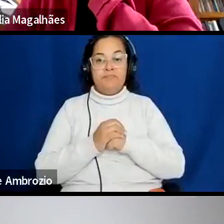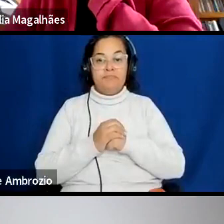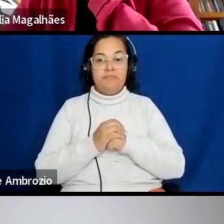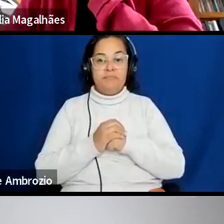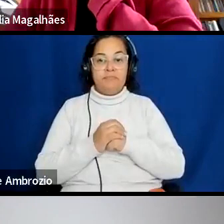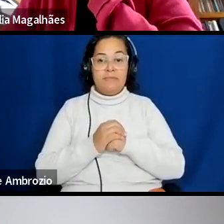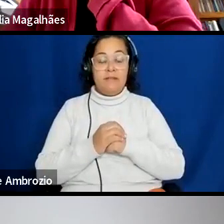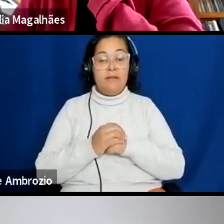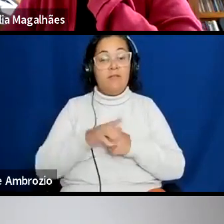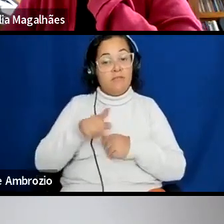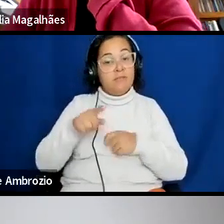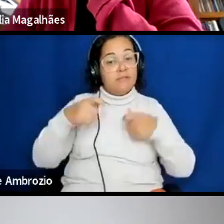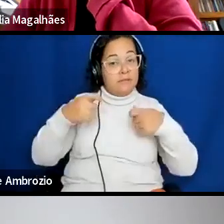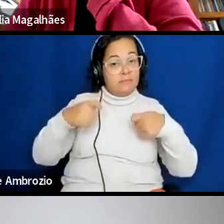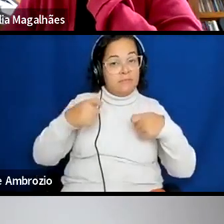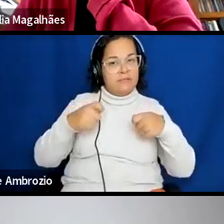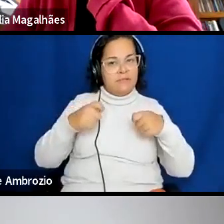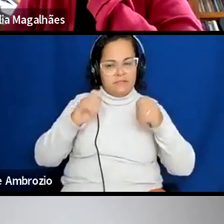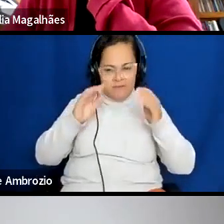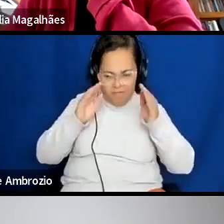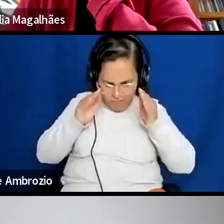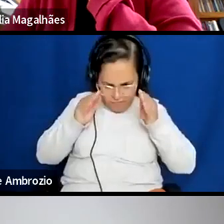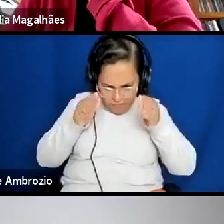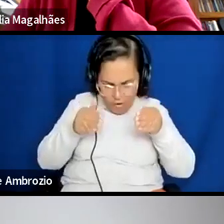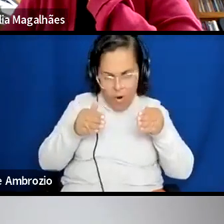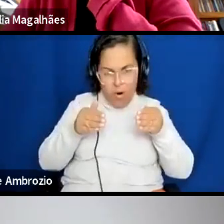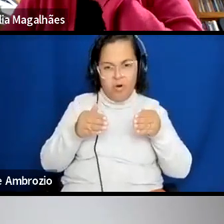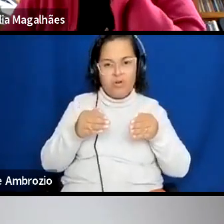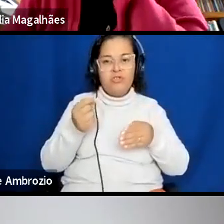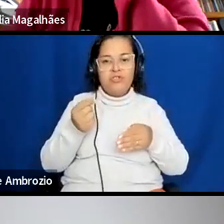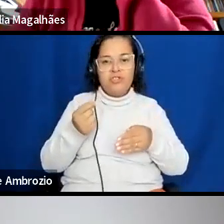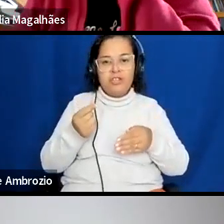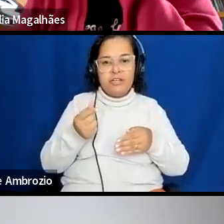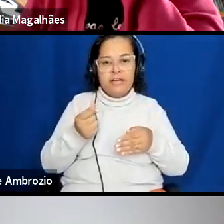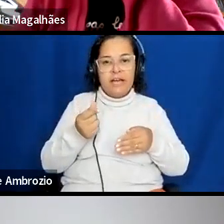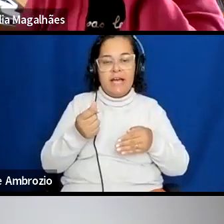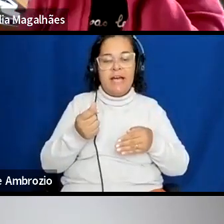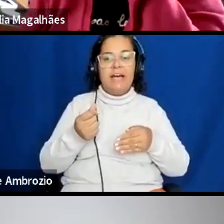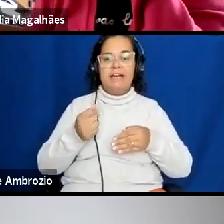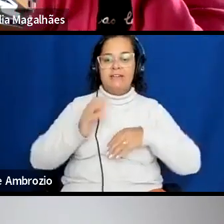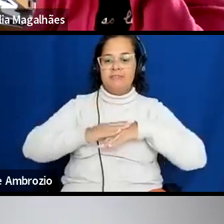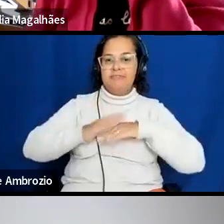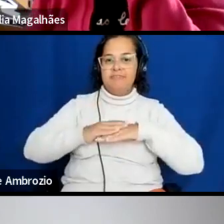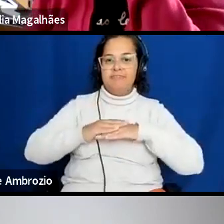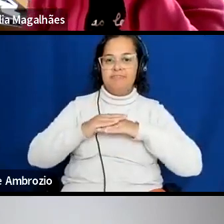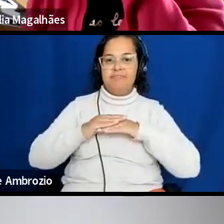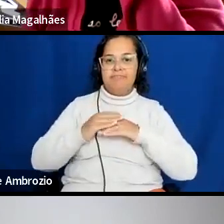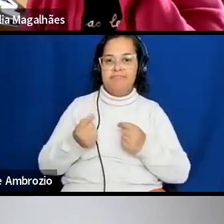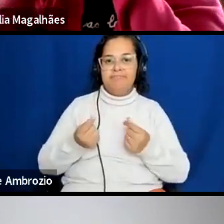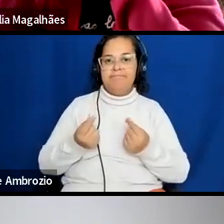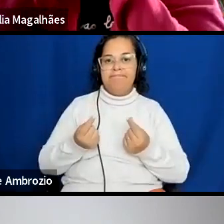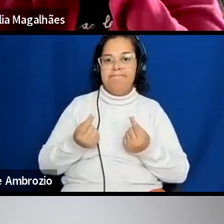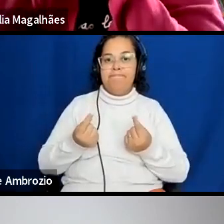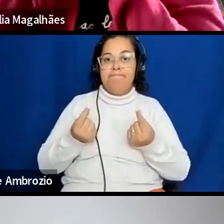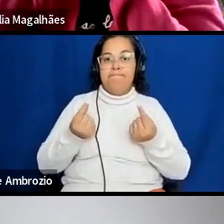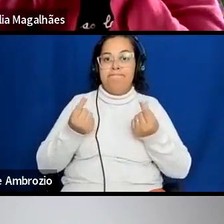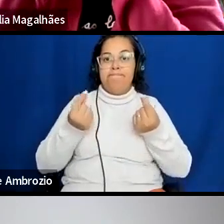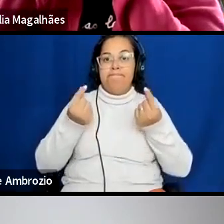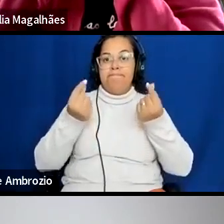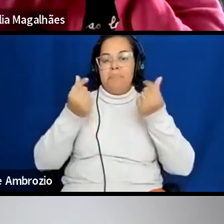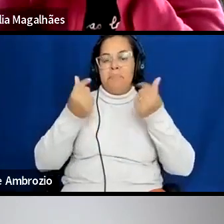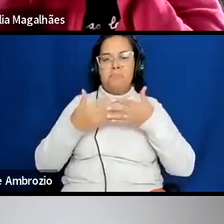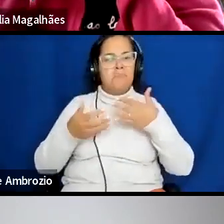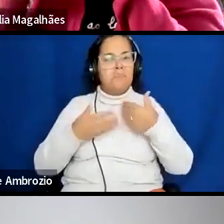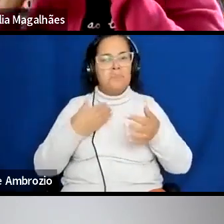then whatever activities are involved, traditional activities or what have you, they will be taken